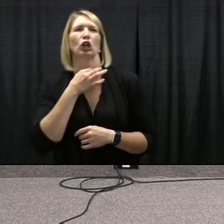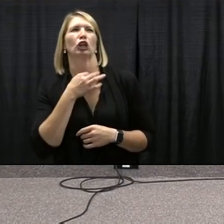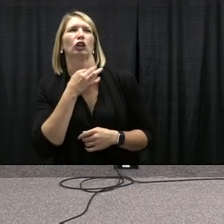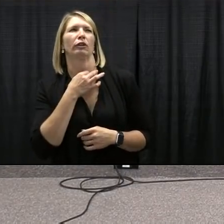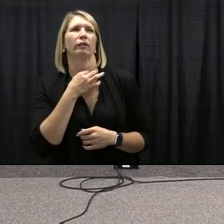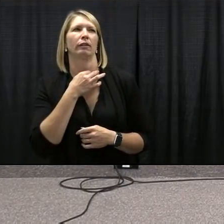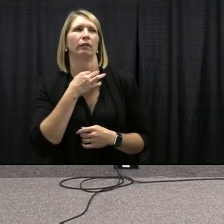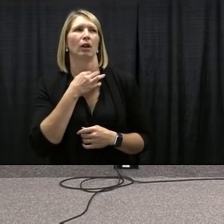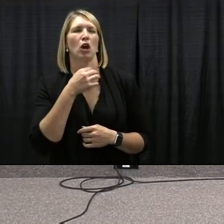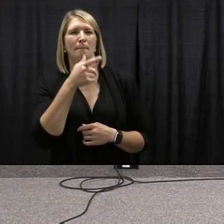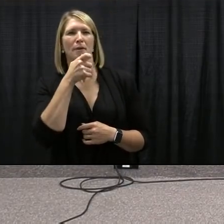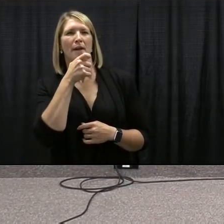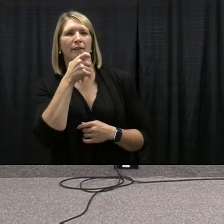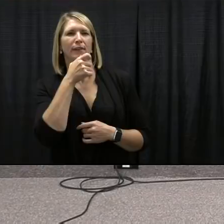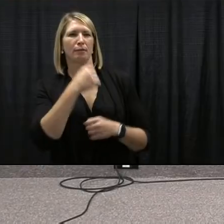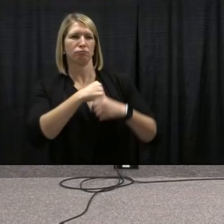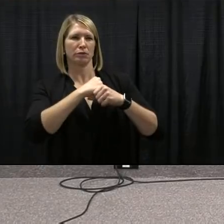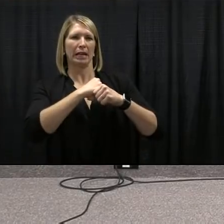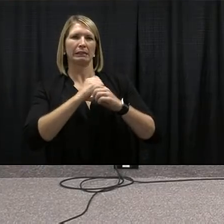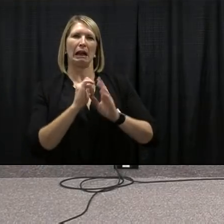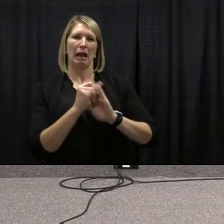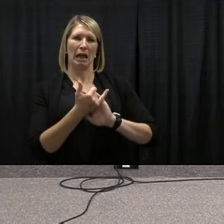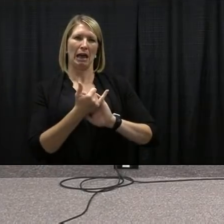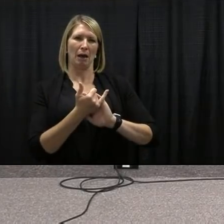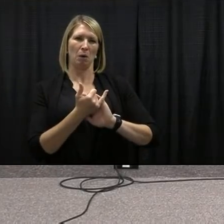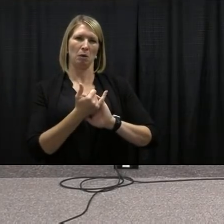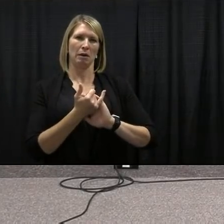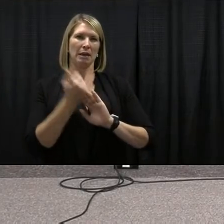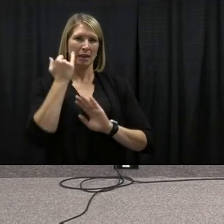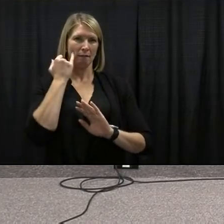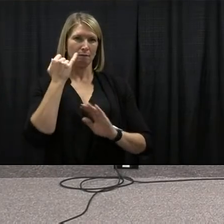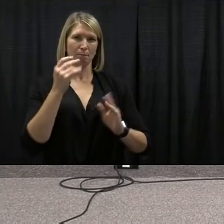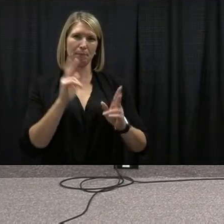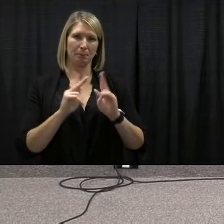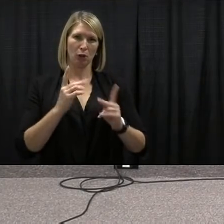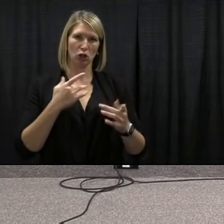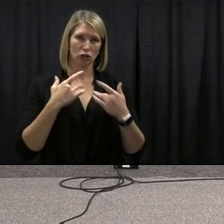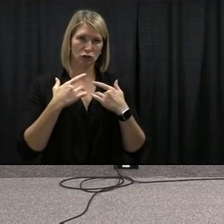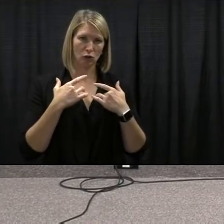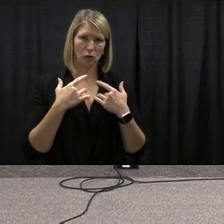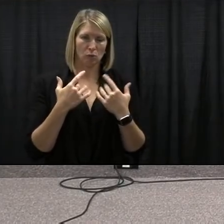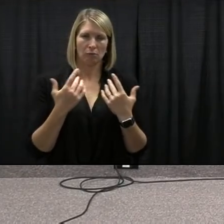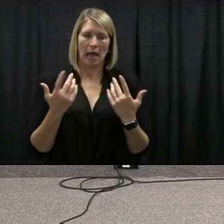officials in the development of this system, and what do you say to people with those concerns?